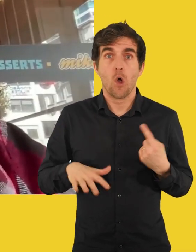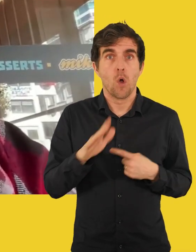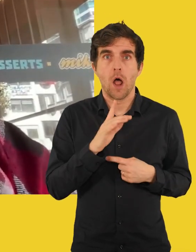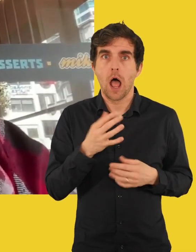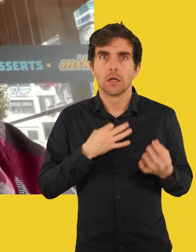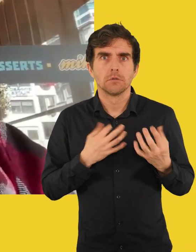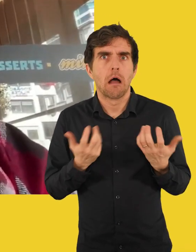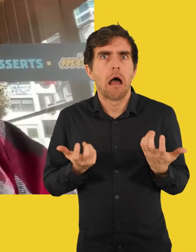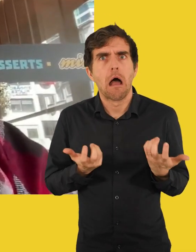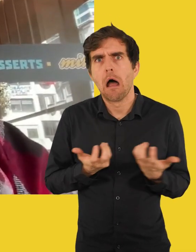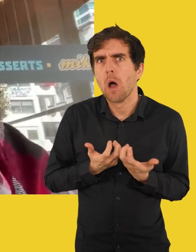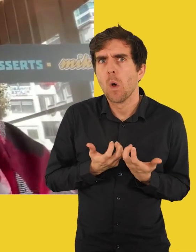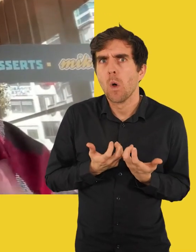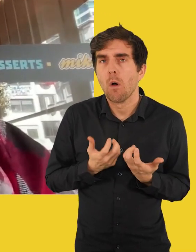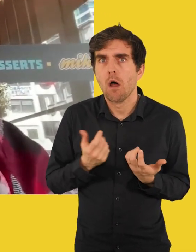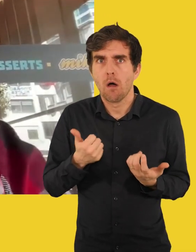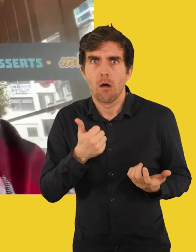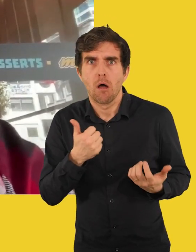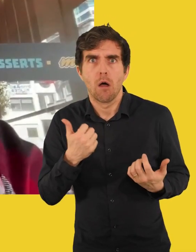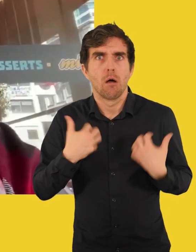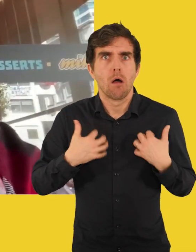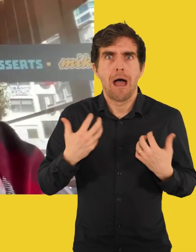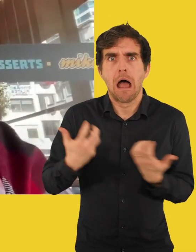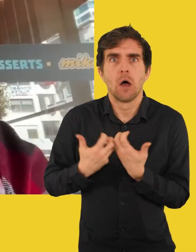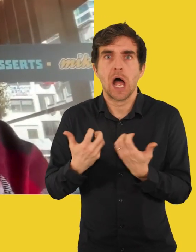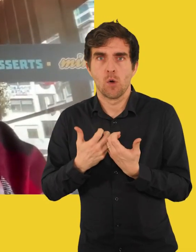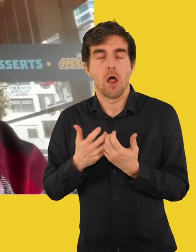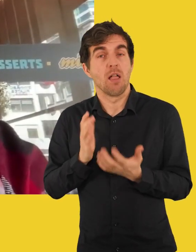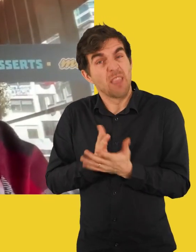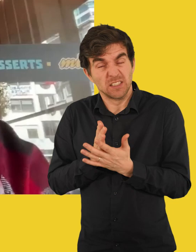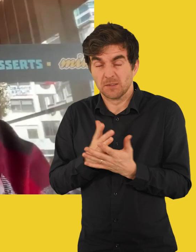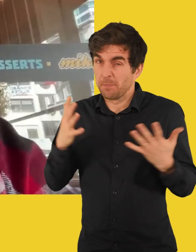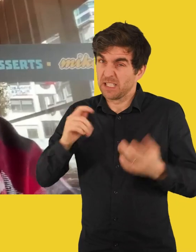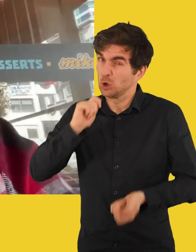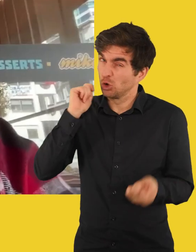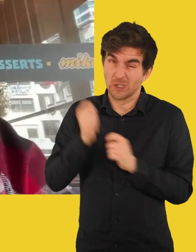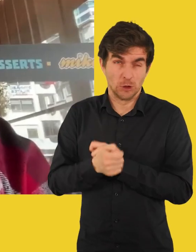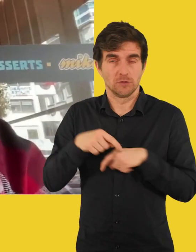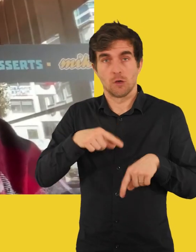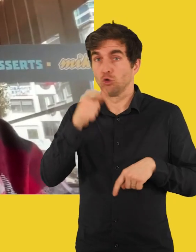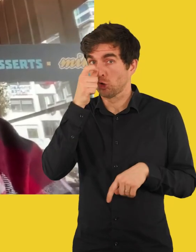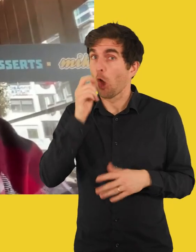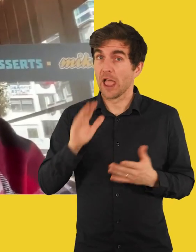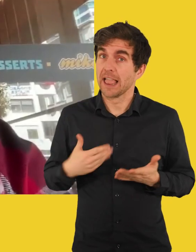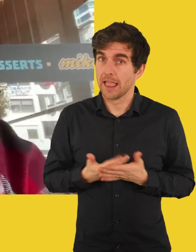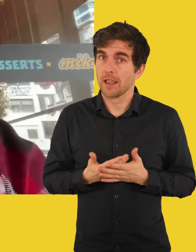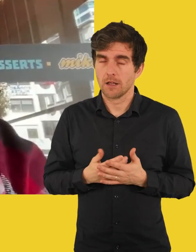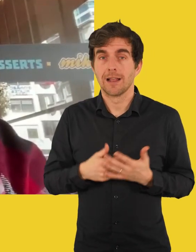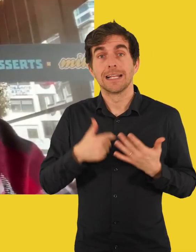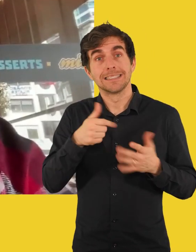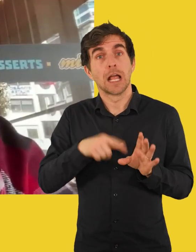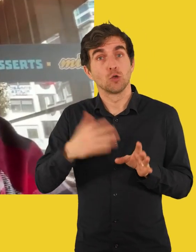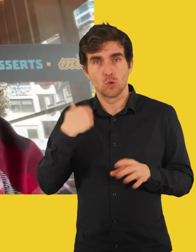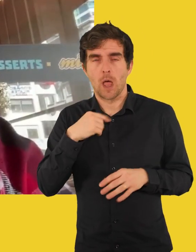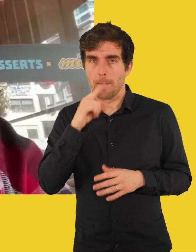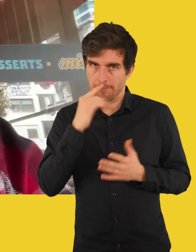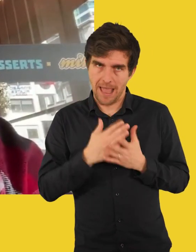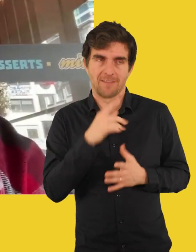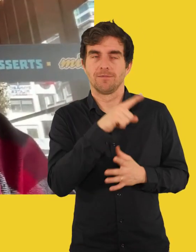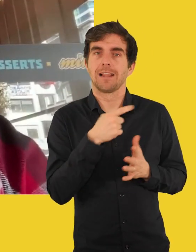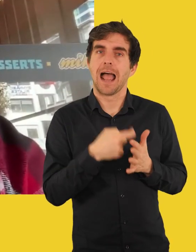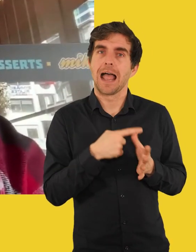today, everyone is asking how it could actually work. It's really big transformation for Turkey.